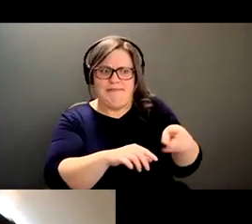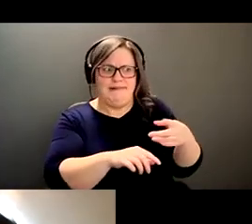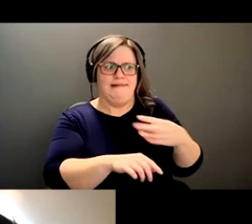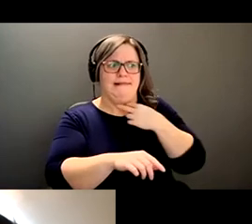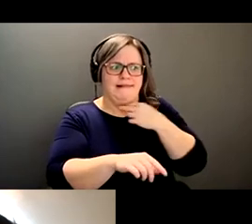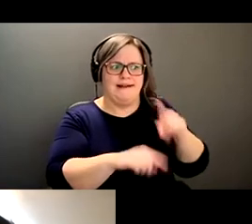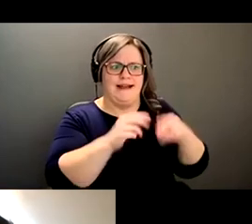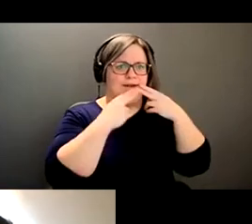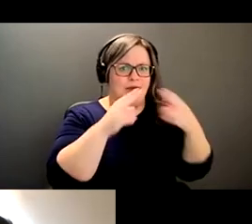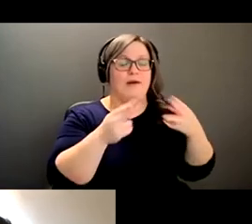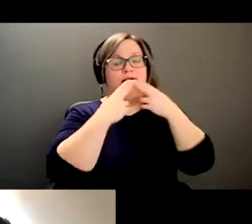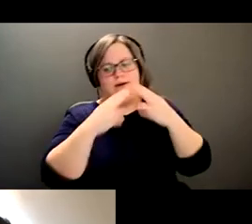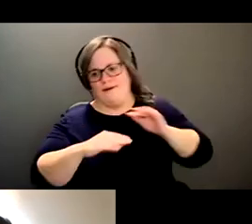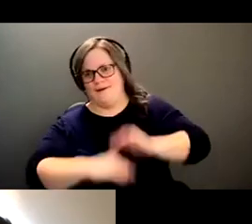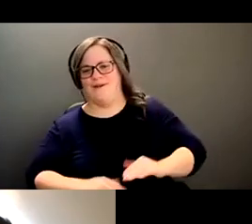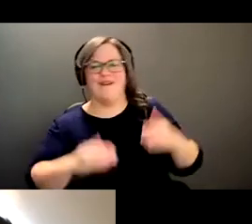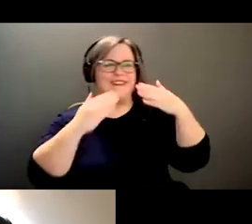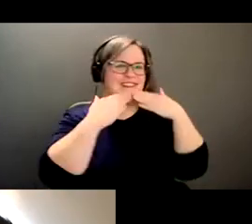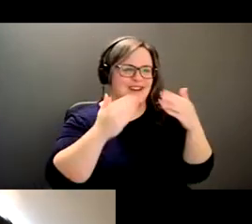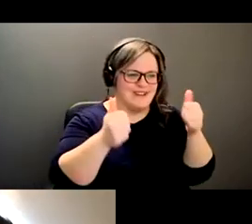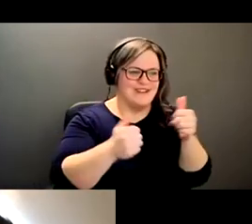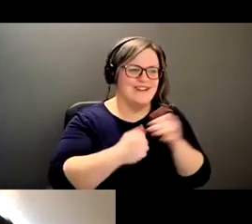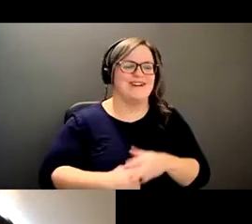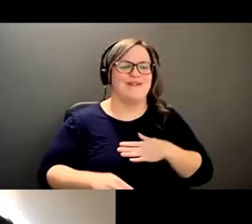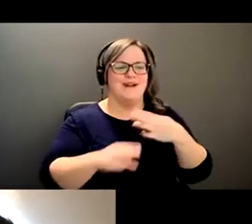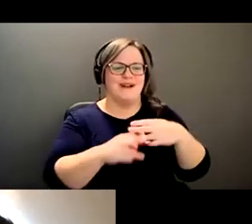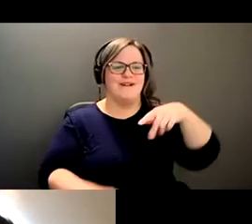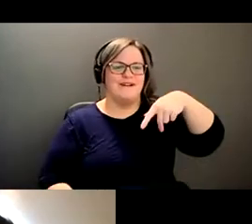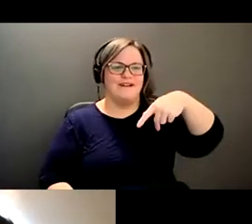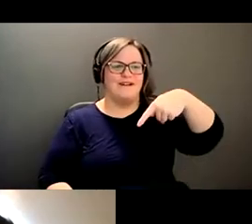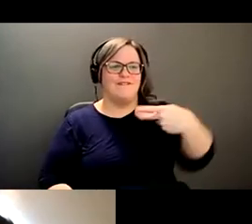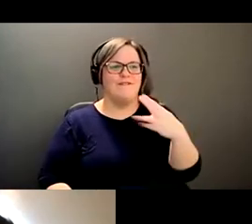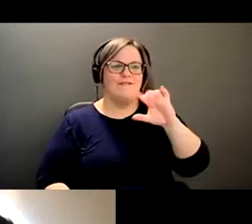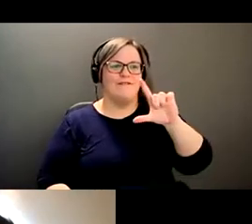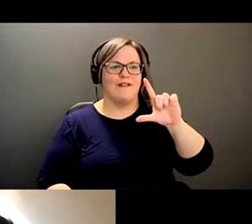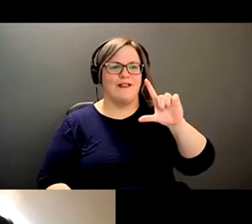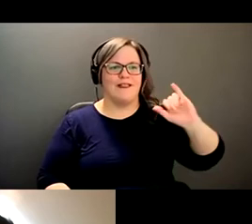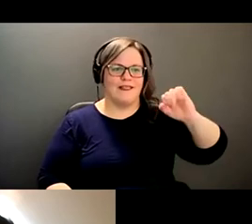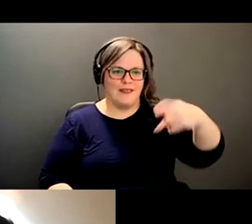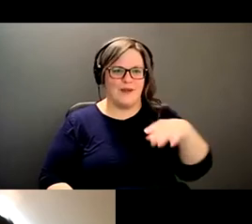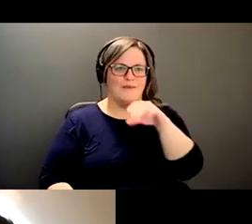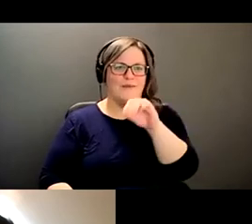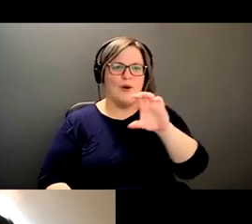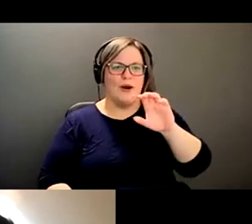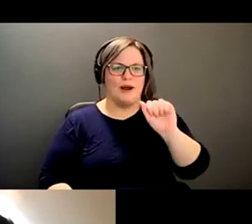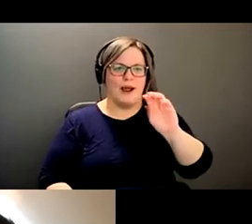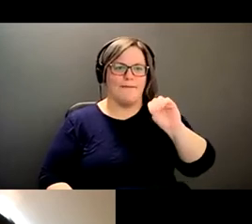But thanks for passing it to me. My name is Philip Leonard Ocampo. I'm a